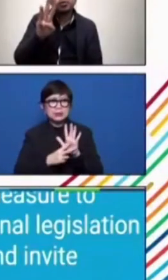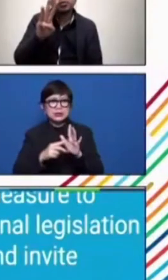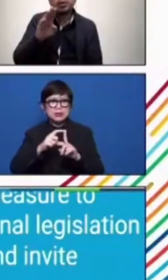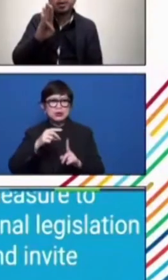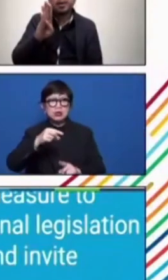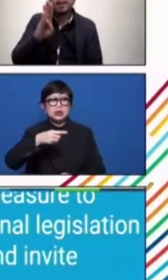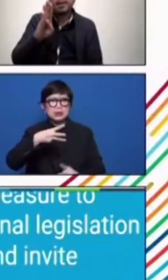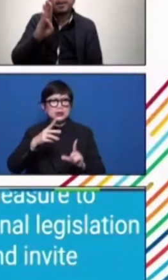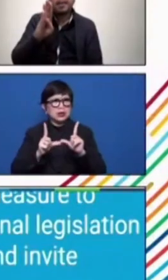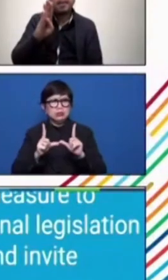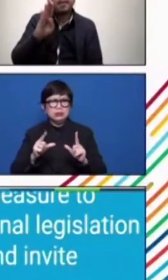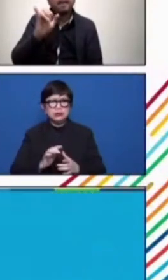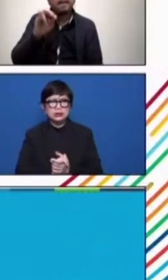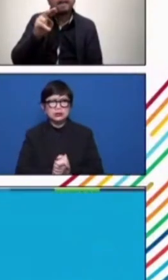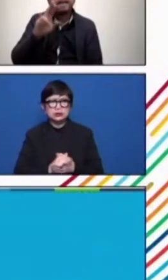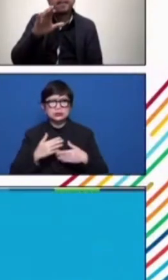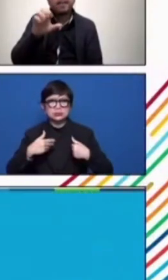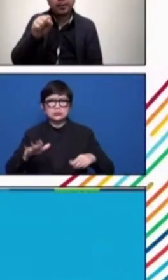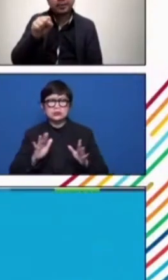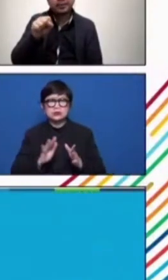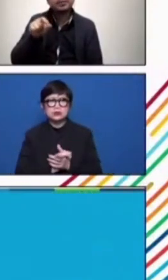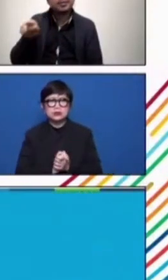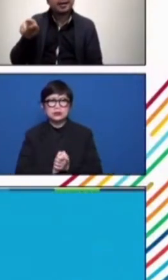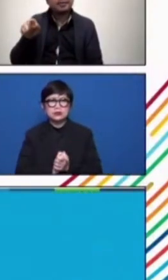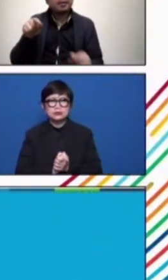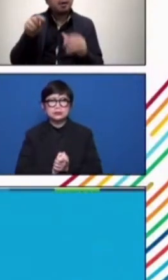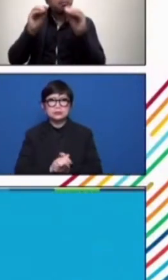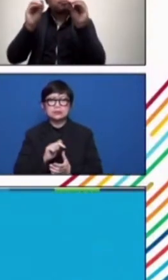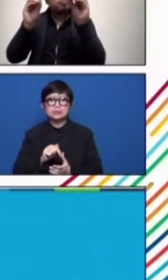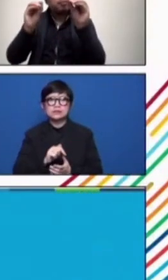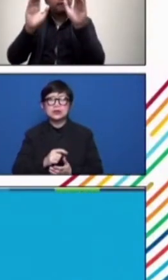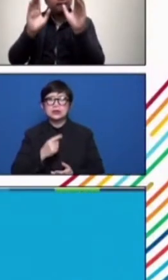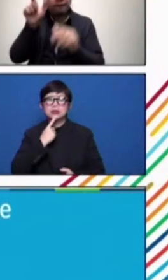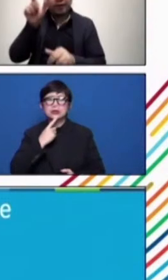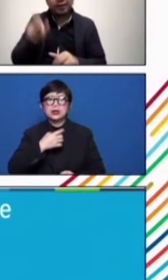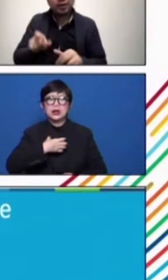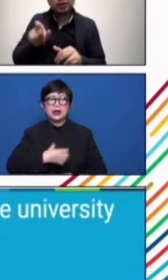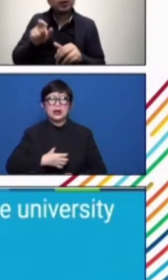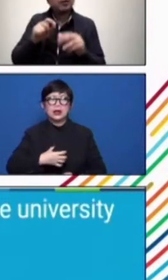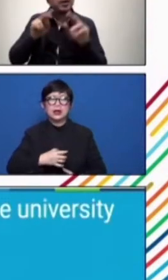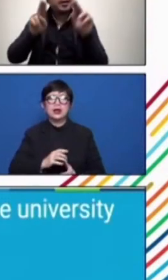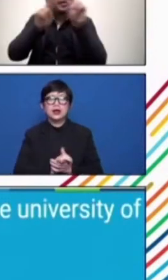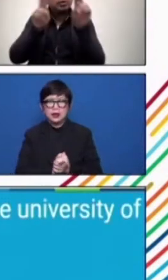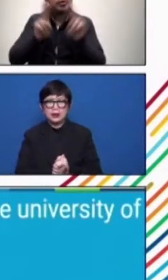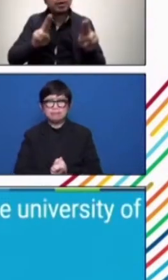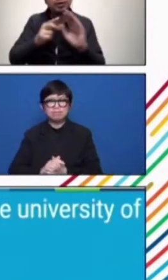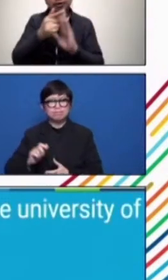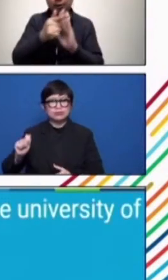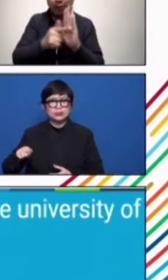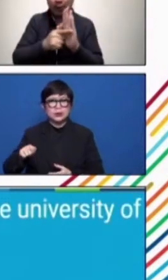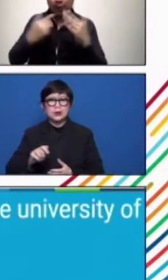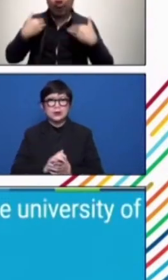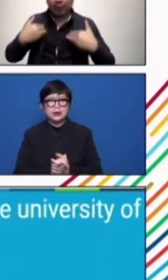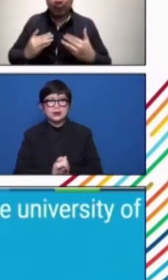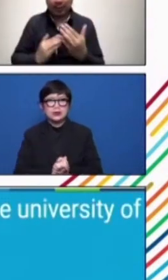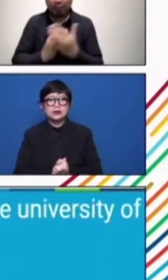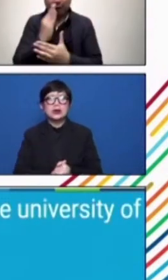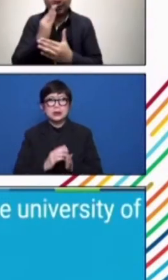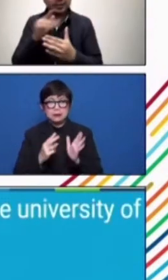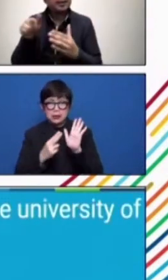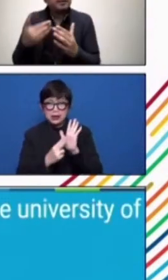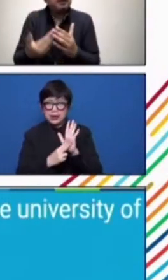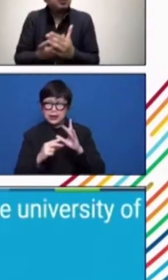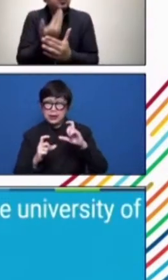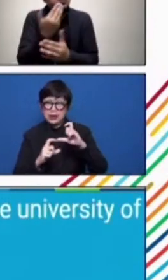I am British professor of international law and human rights at the University of New South Wales to moderate this panel